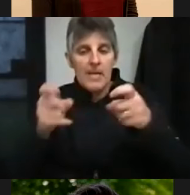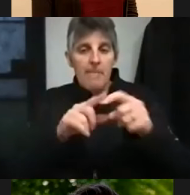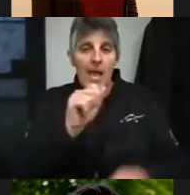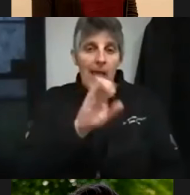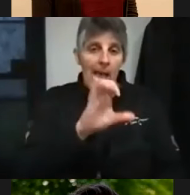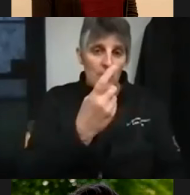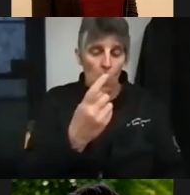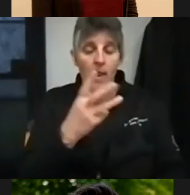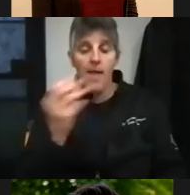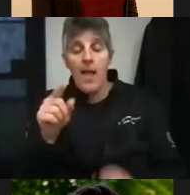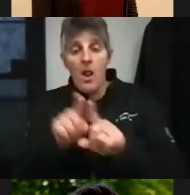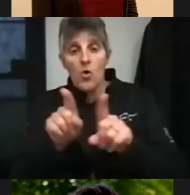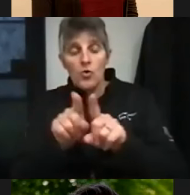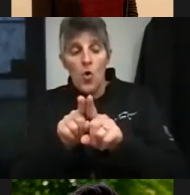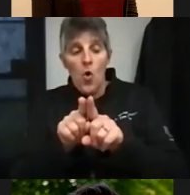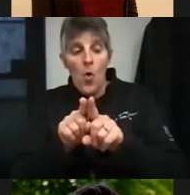this